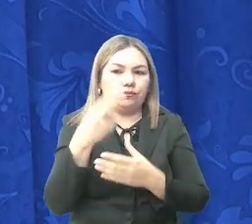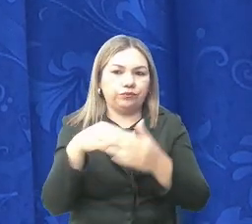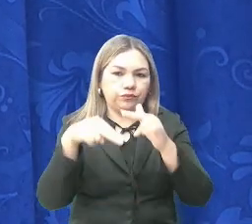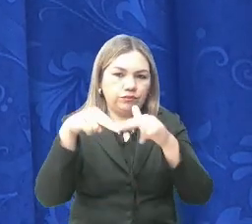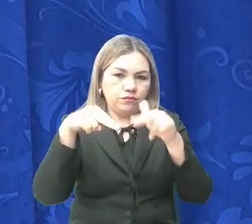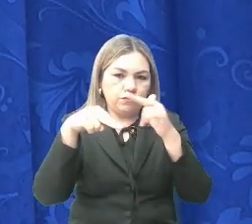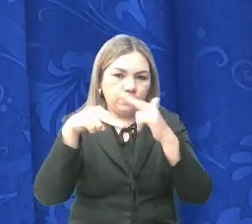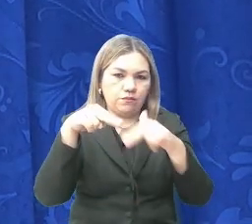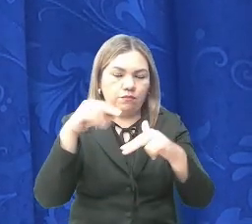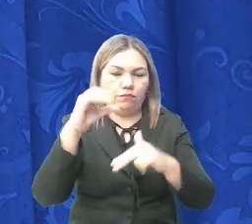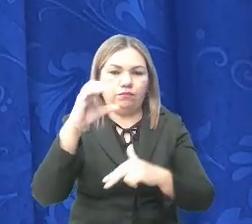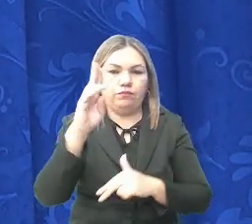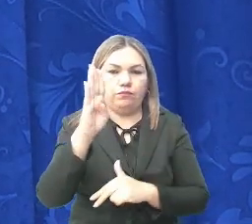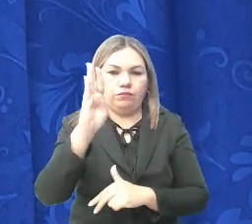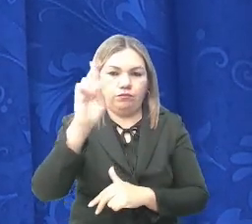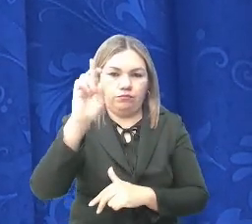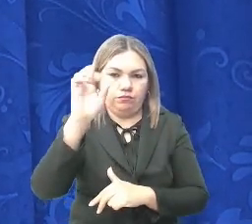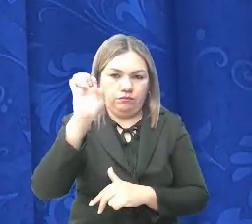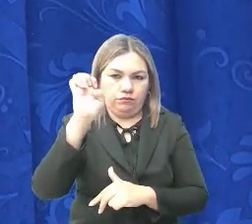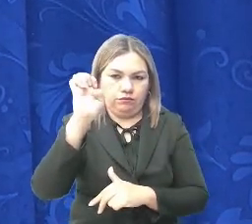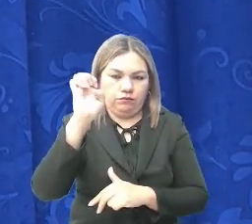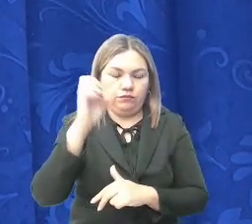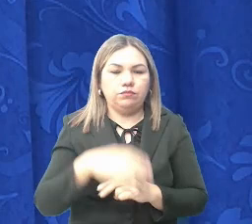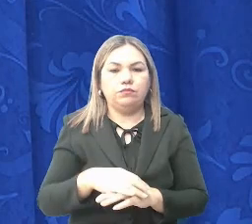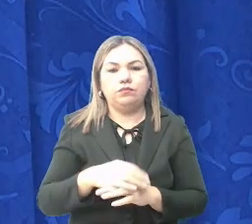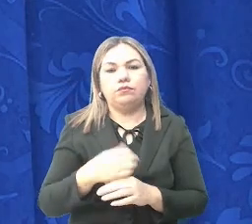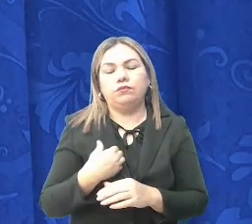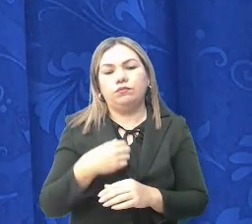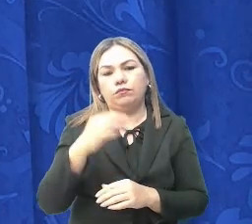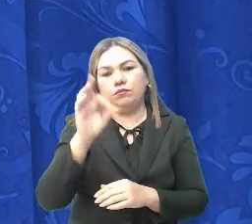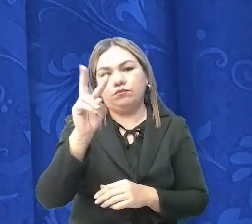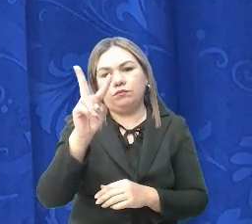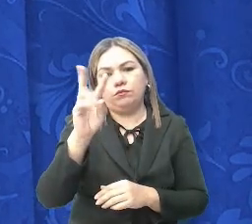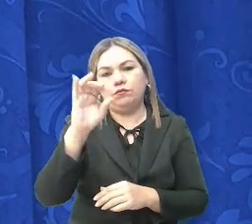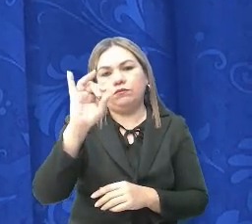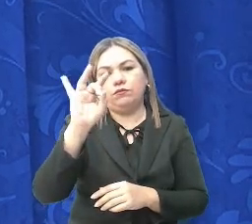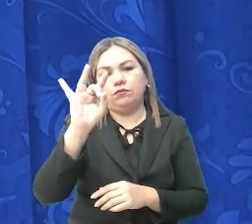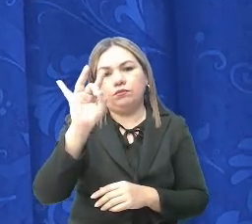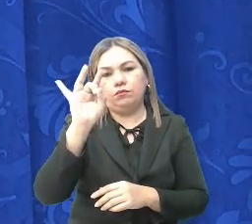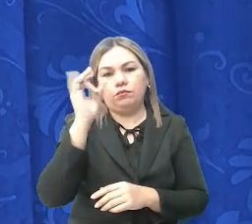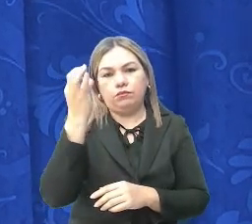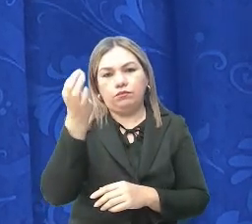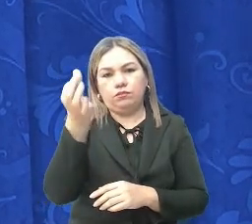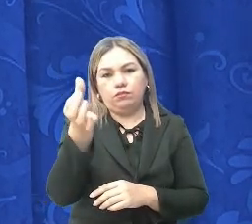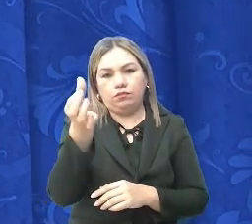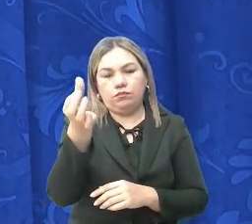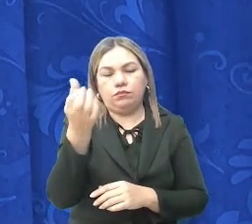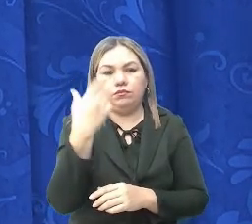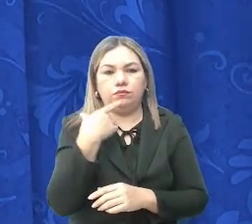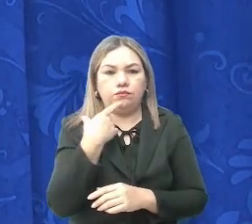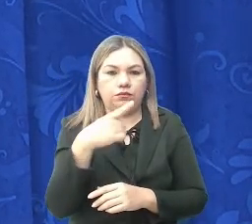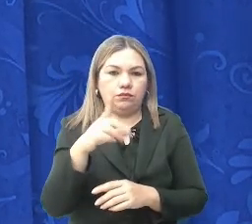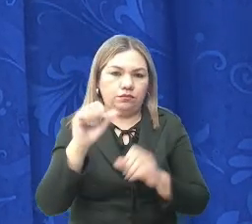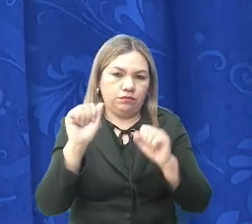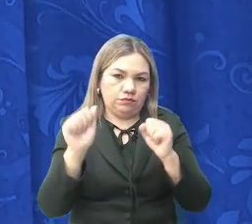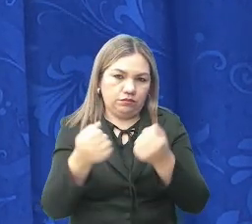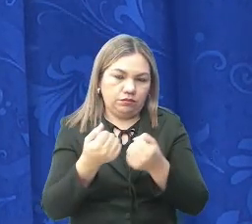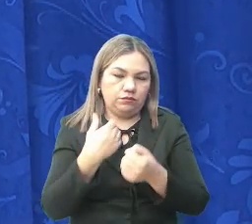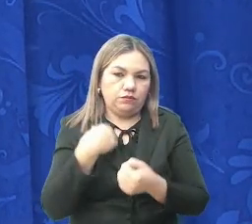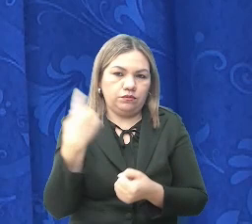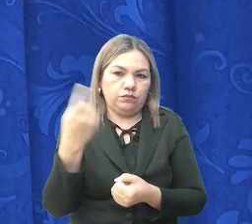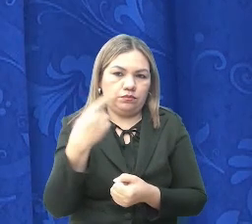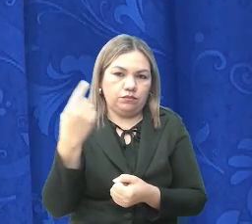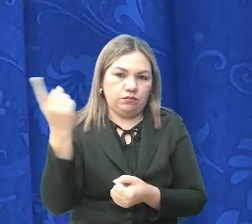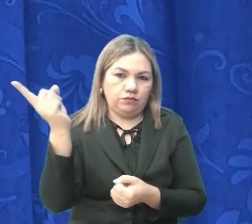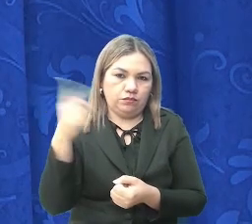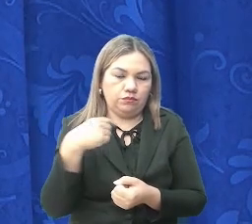said, surely he covereth his feet in his summer chamber. 26, it says, and Ehud